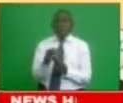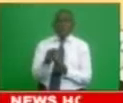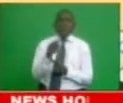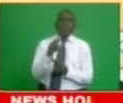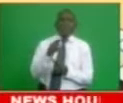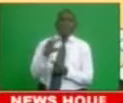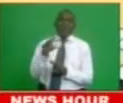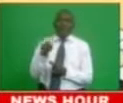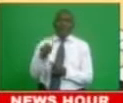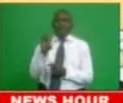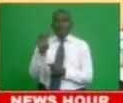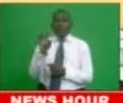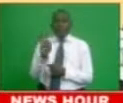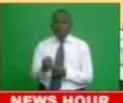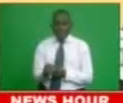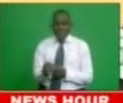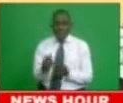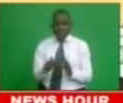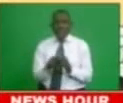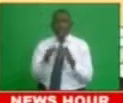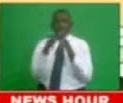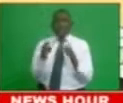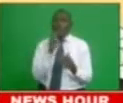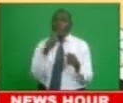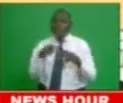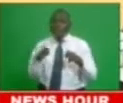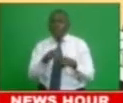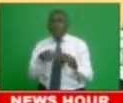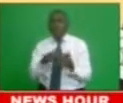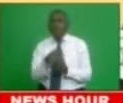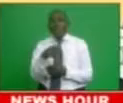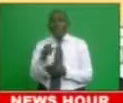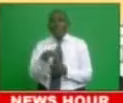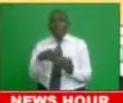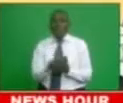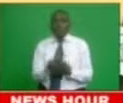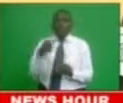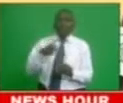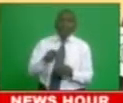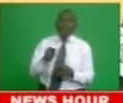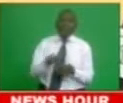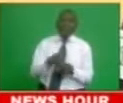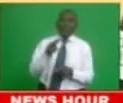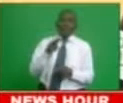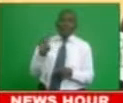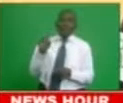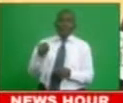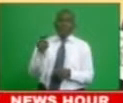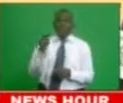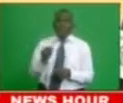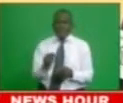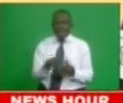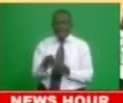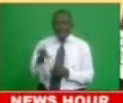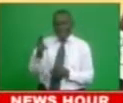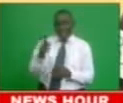about 25.4%. Then we have housing, water, electricity, gas, and other fuels, which recorded a rate of 24.1%. These were higher